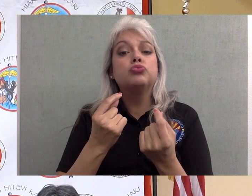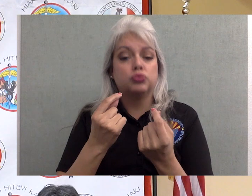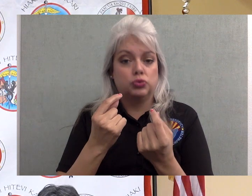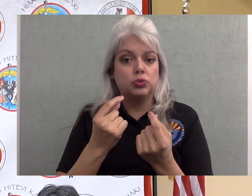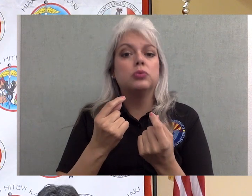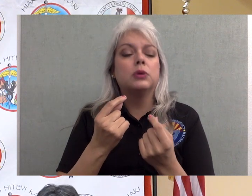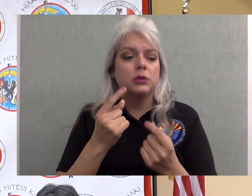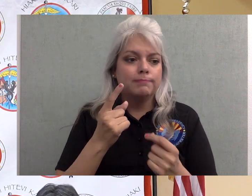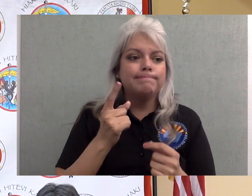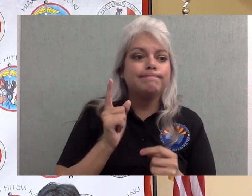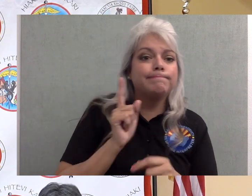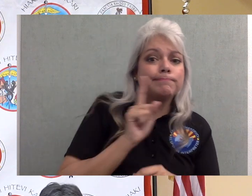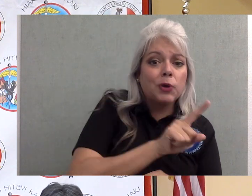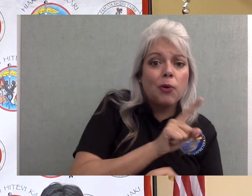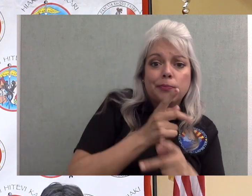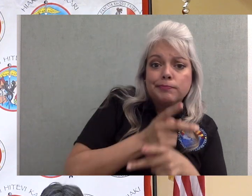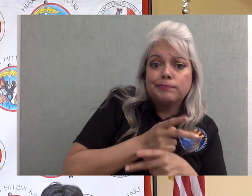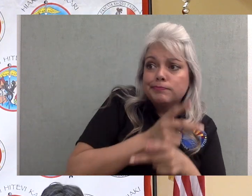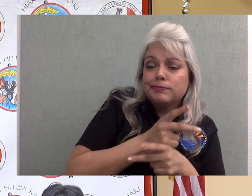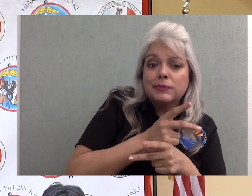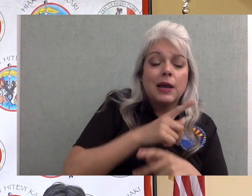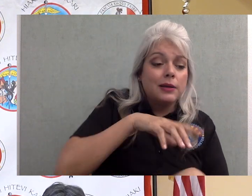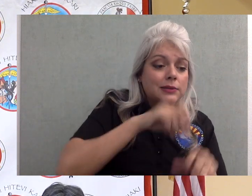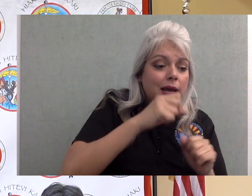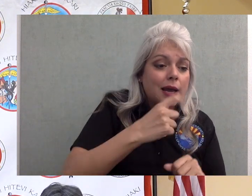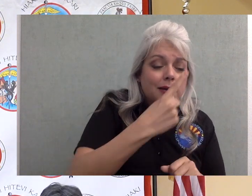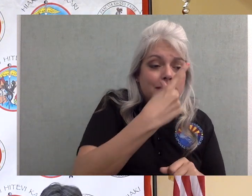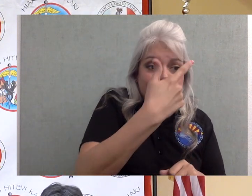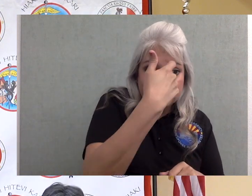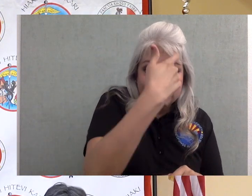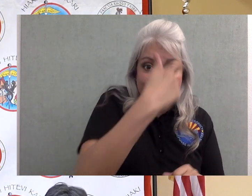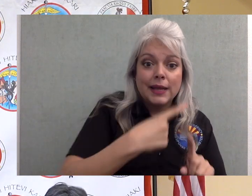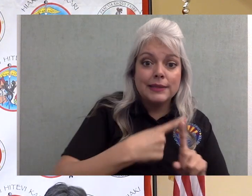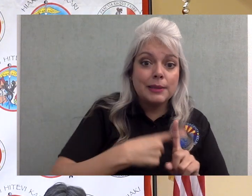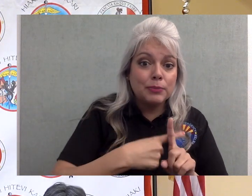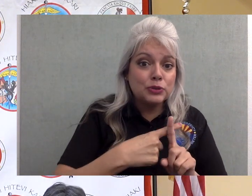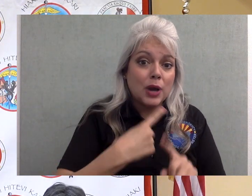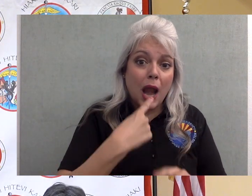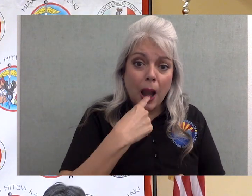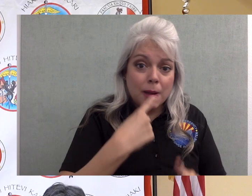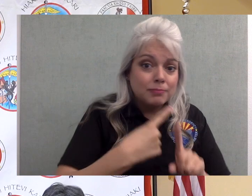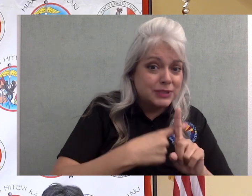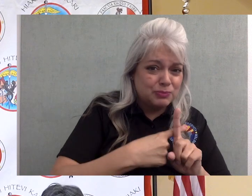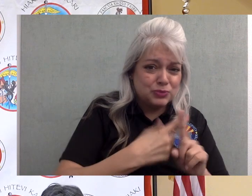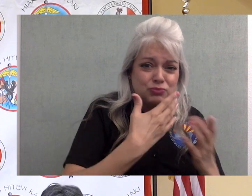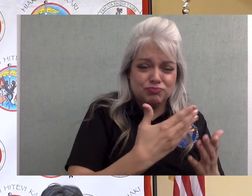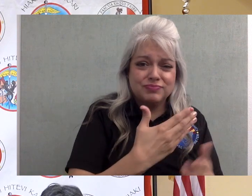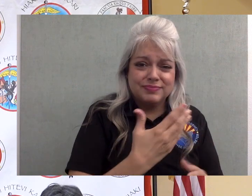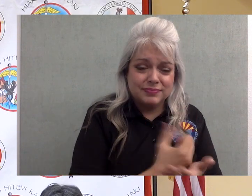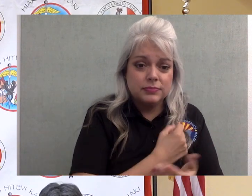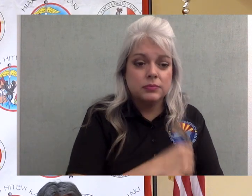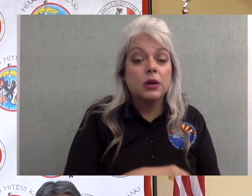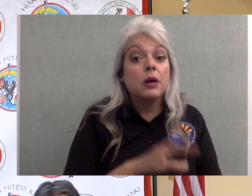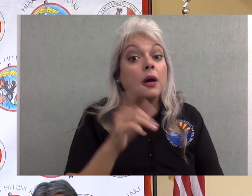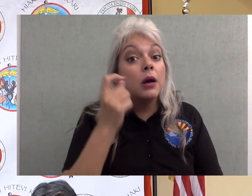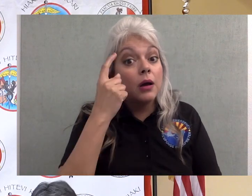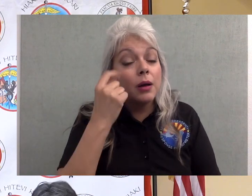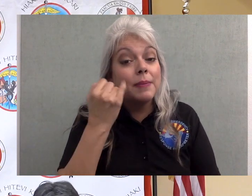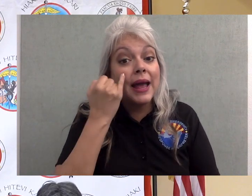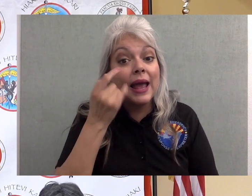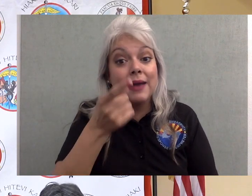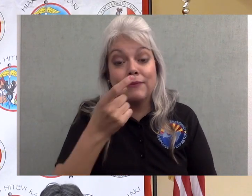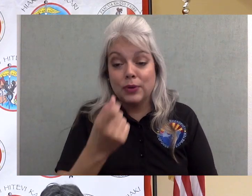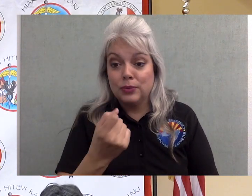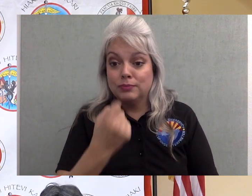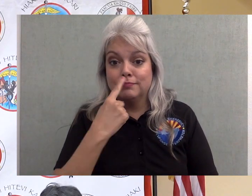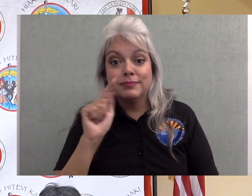develop. Don't take your temperature within 30 minutes if you just were exercising or taking a medication that can lower your temperature, like